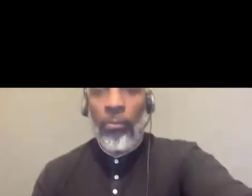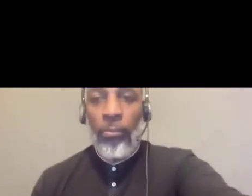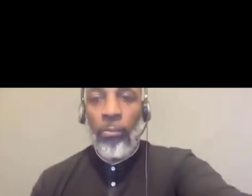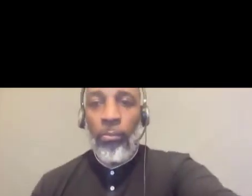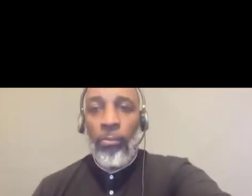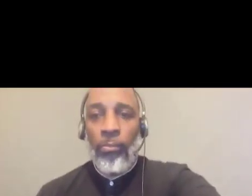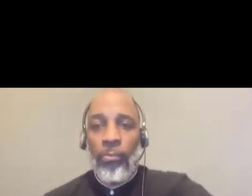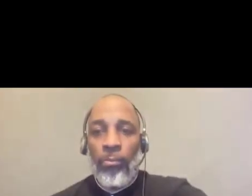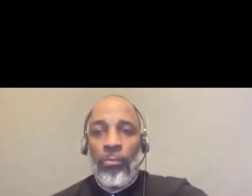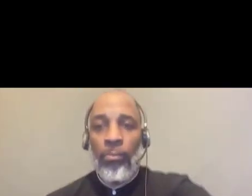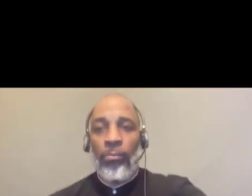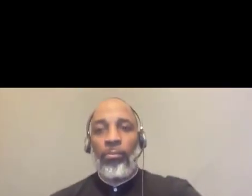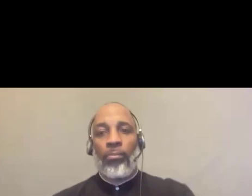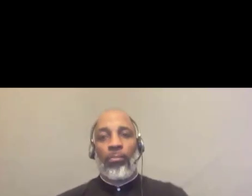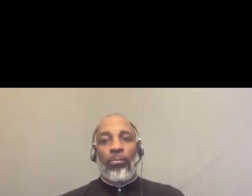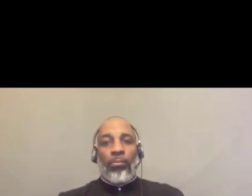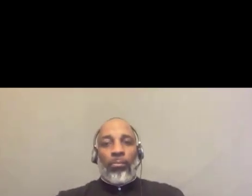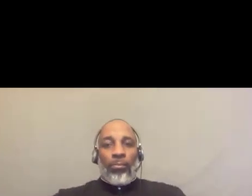but it's a little bit of a stretch.